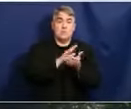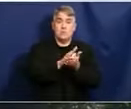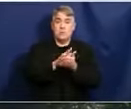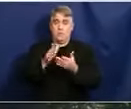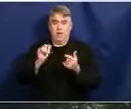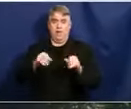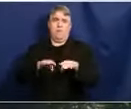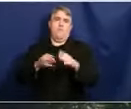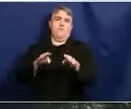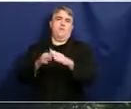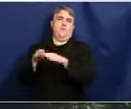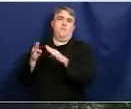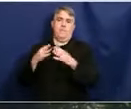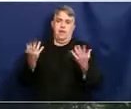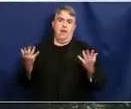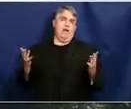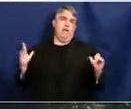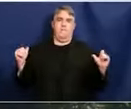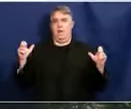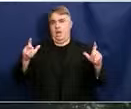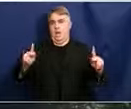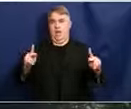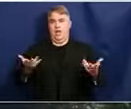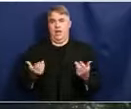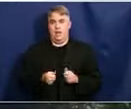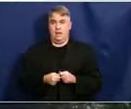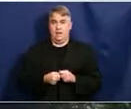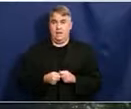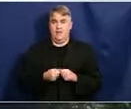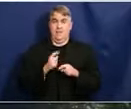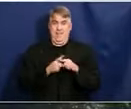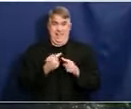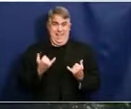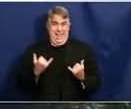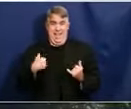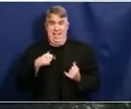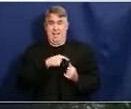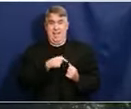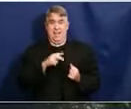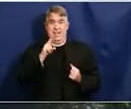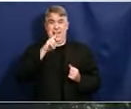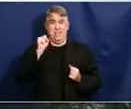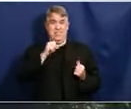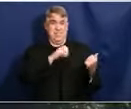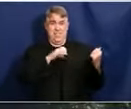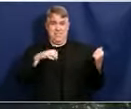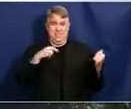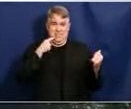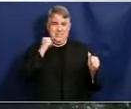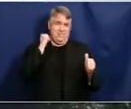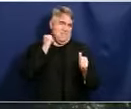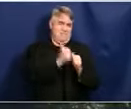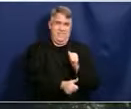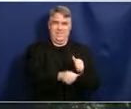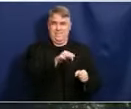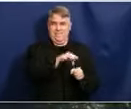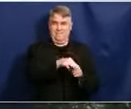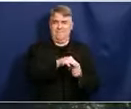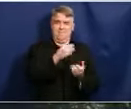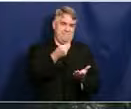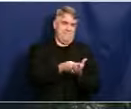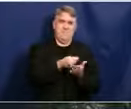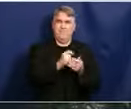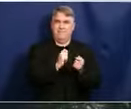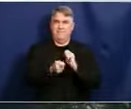excited about that. Also today, the U.S. Congress passed the Stimulus Act, and that is encouraging about $1.9